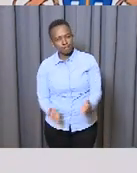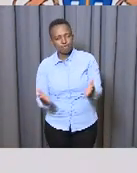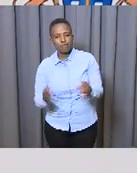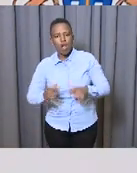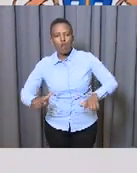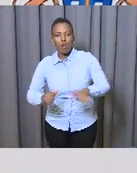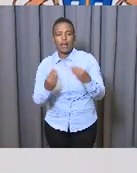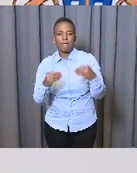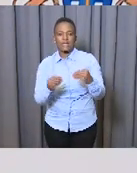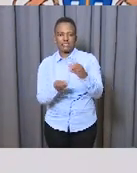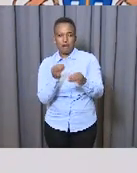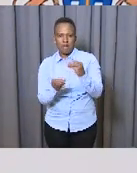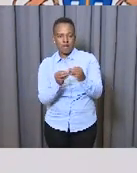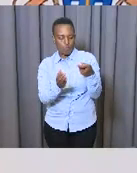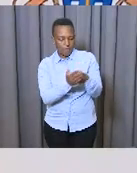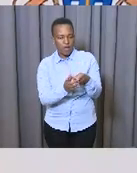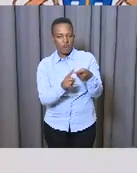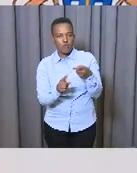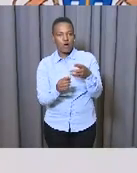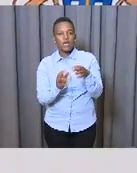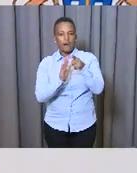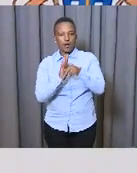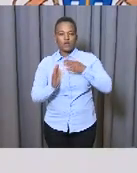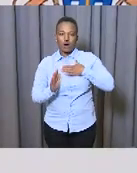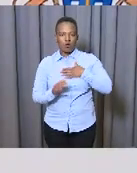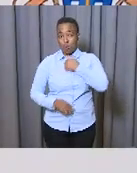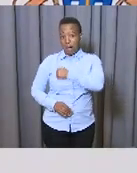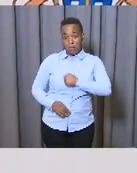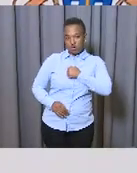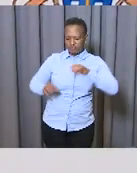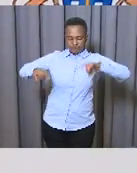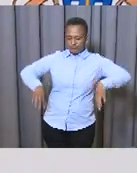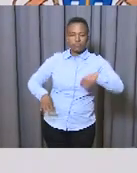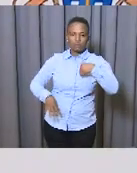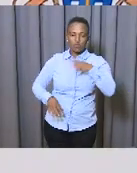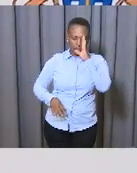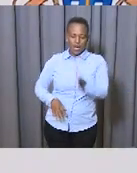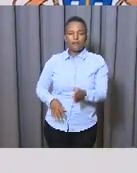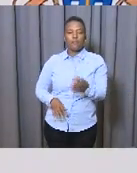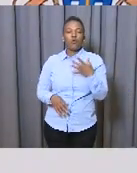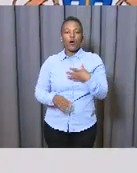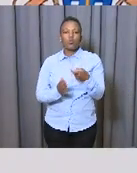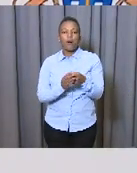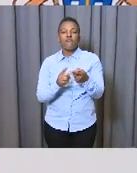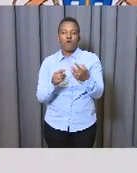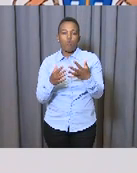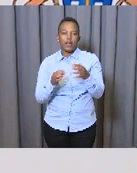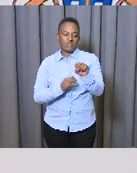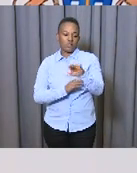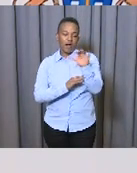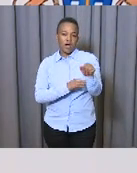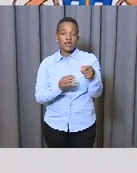and local manufacturing. That's a policy position. We don't apologize for that at all. And that includes procurement